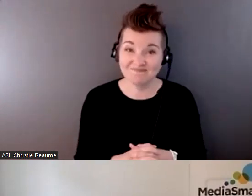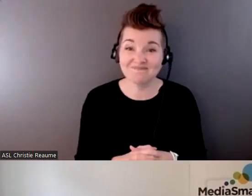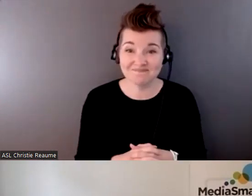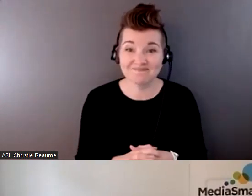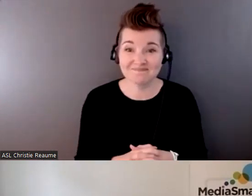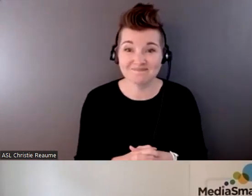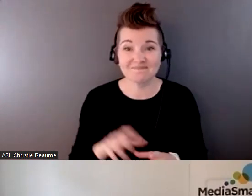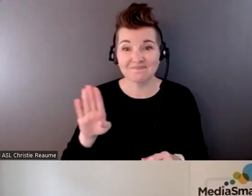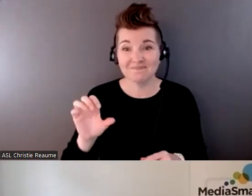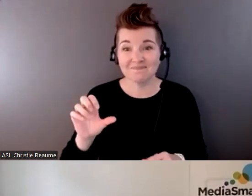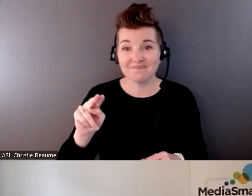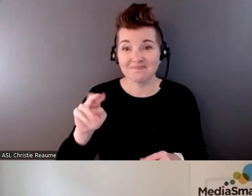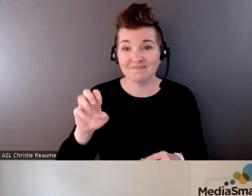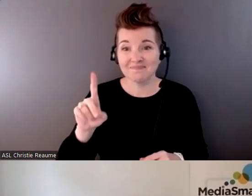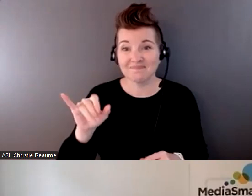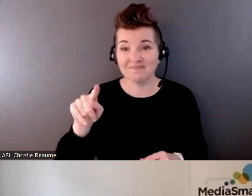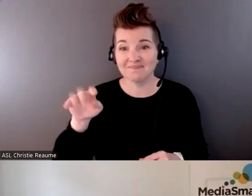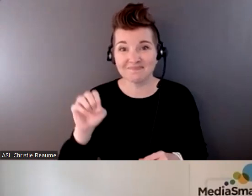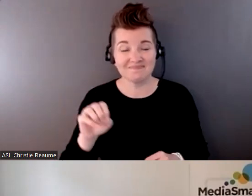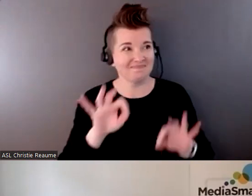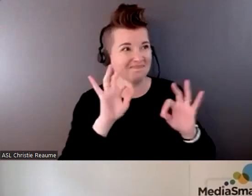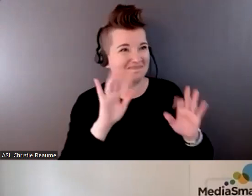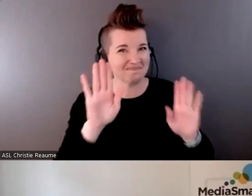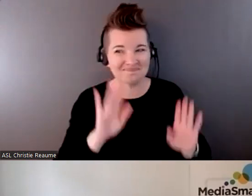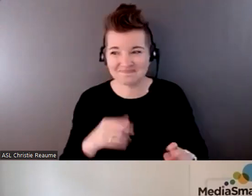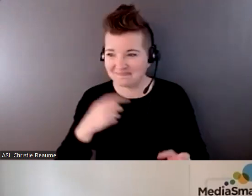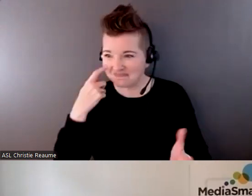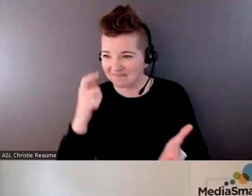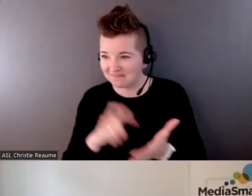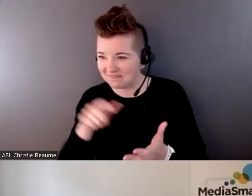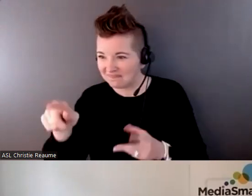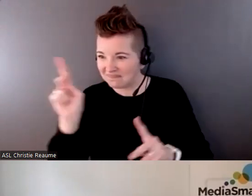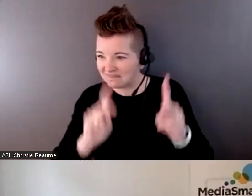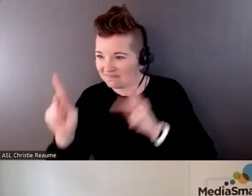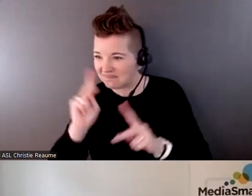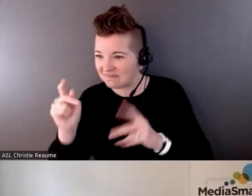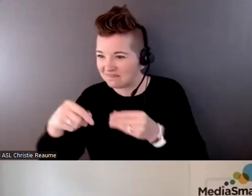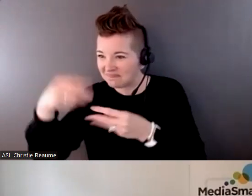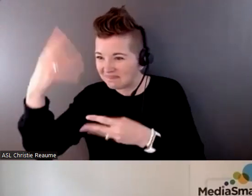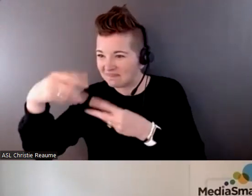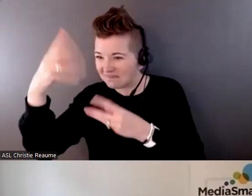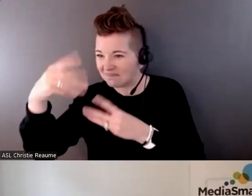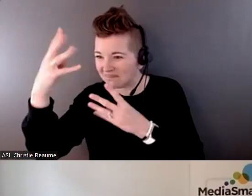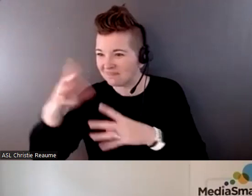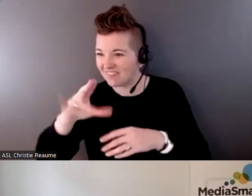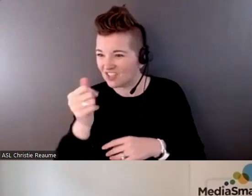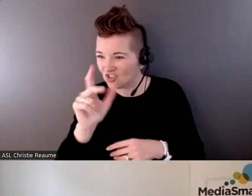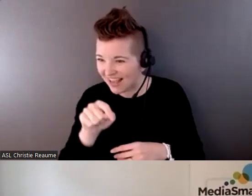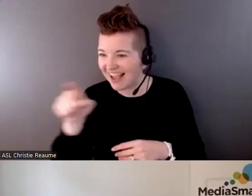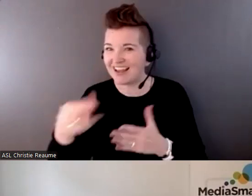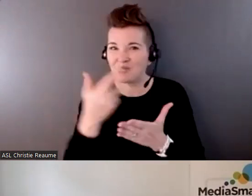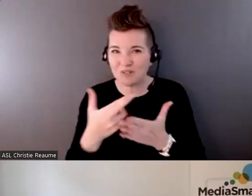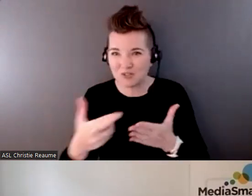see this is uh starting to ignite the conversation and chat with people exchanging various resources so we have